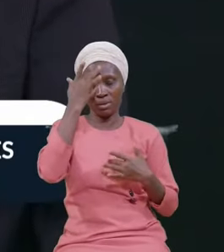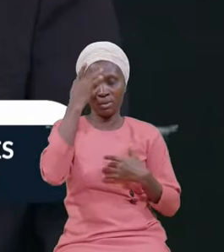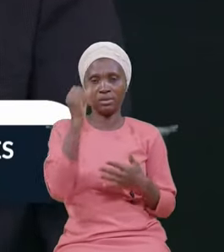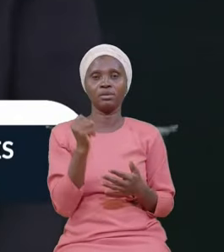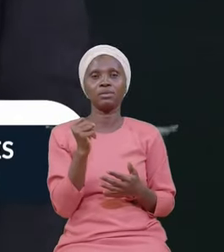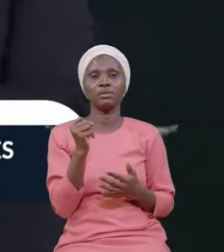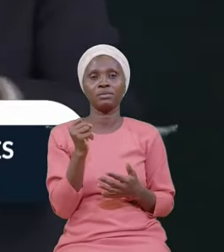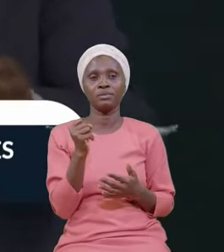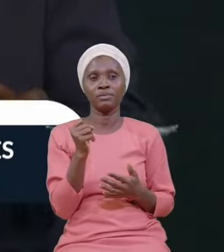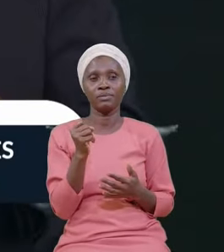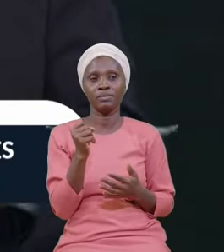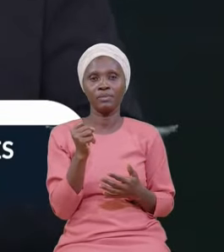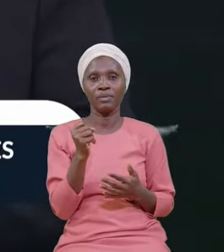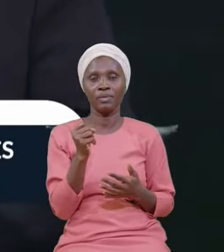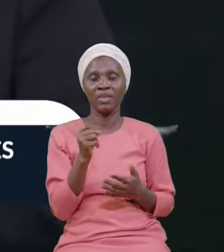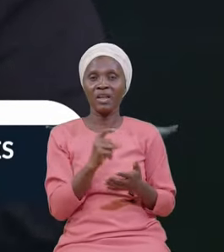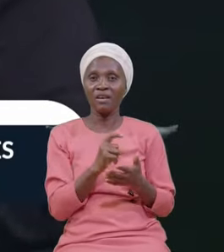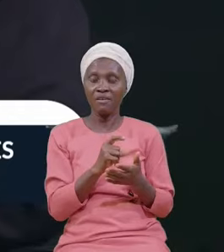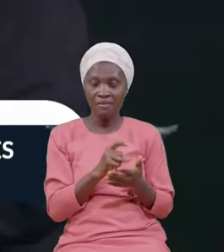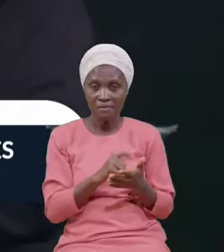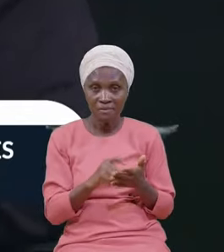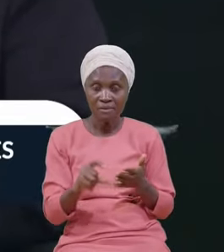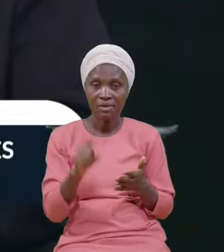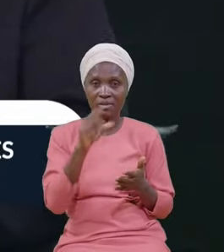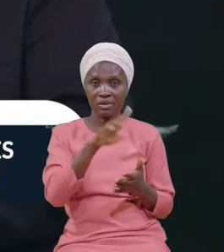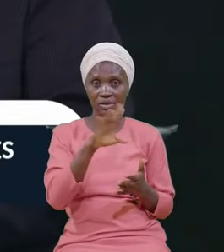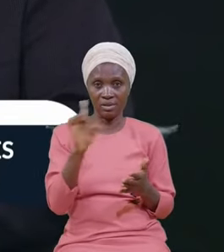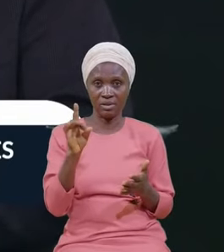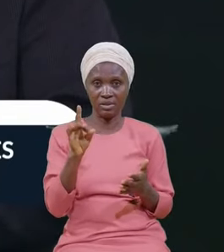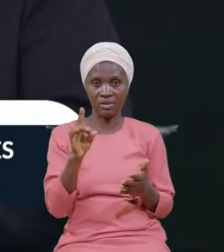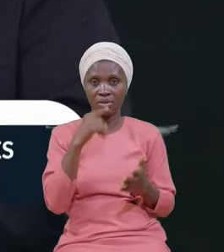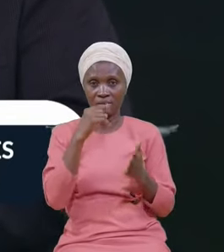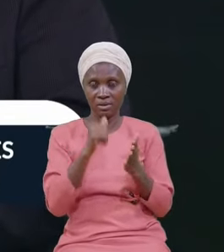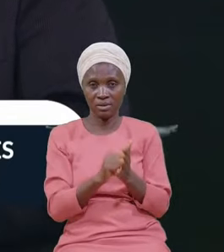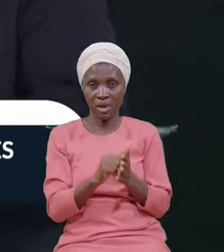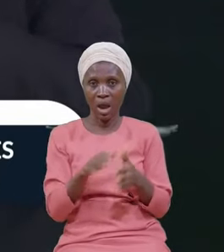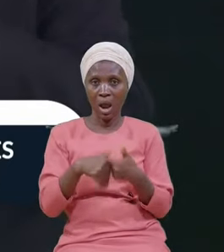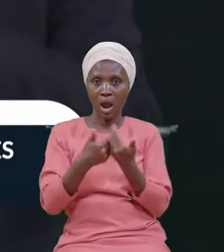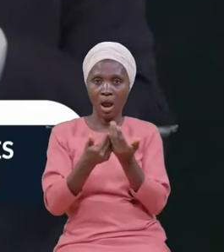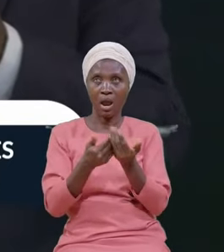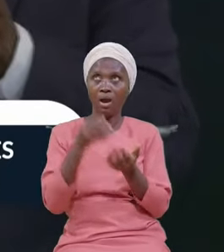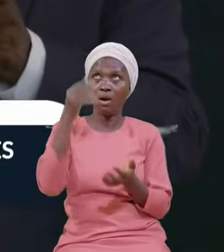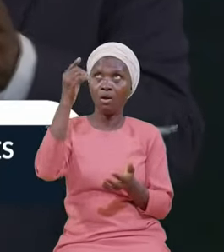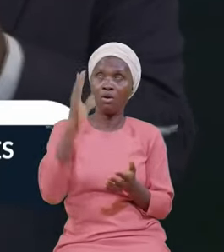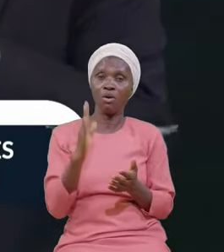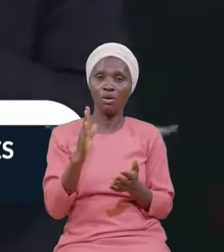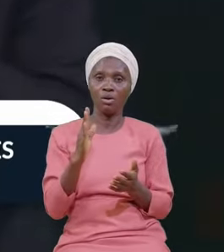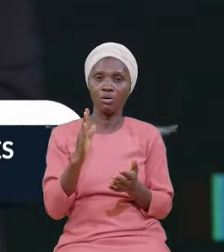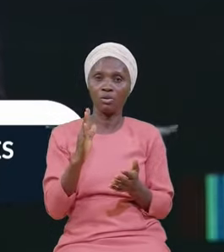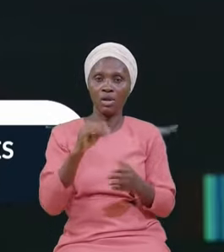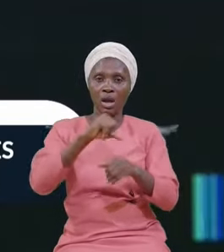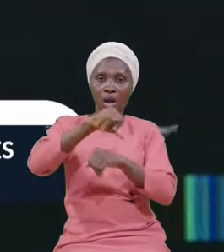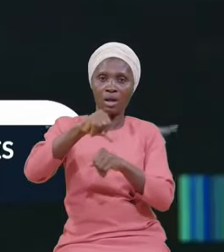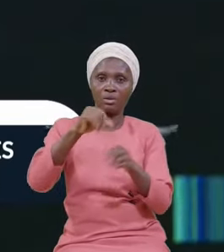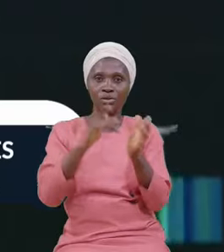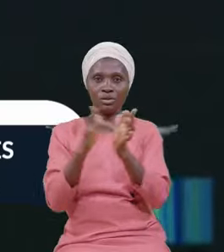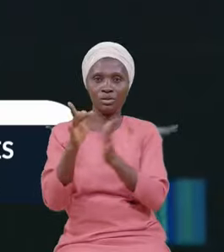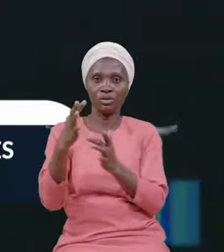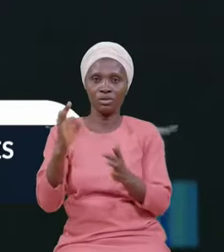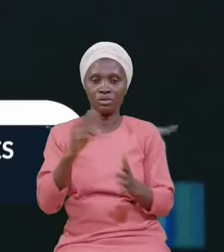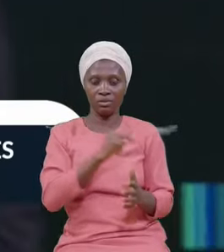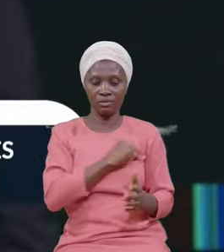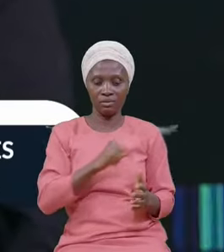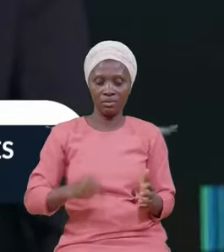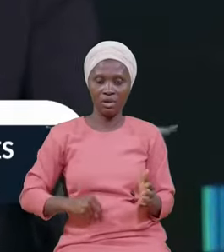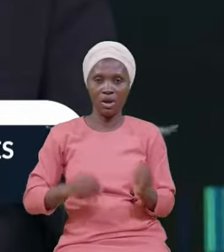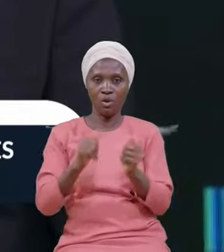God anointed Jesus of Nazareth with the Holy Ghost and with power